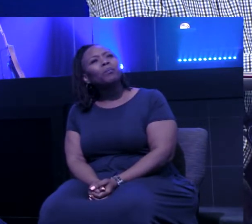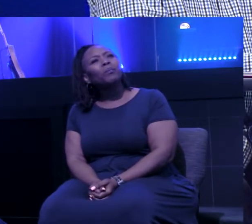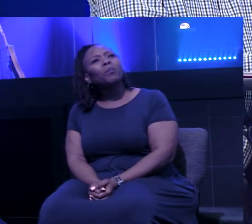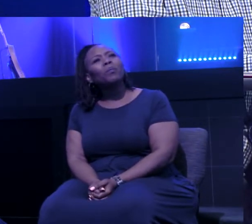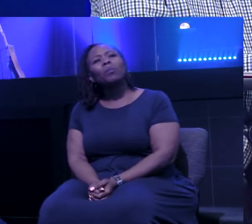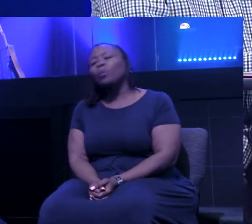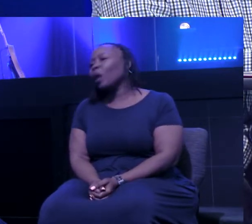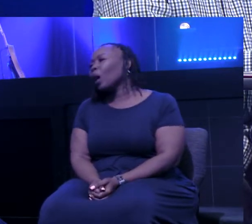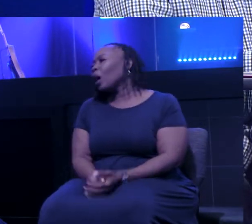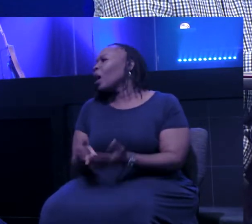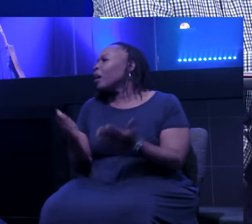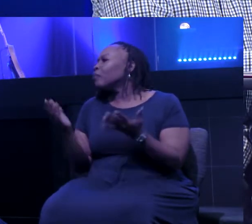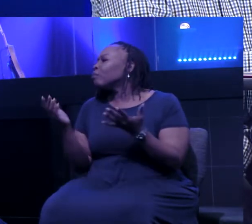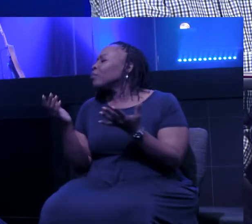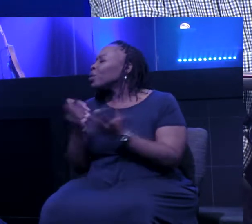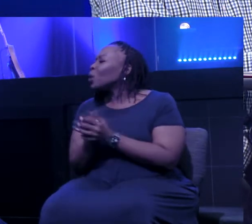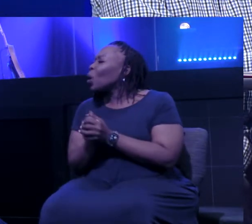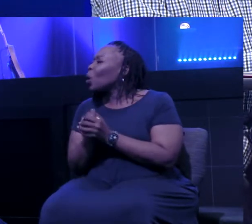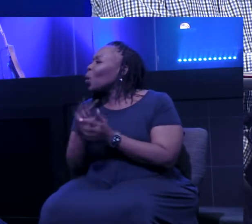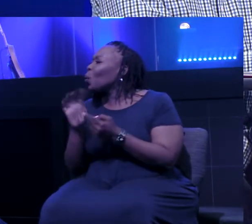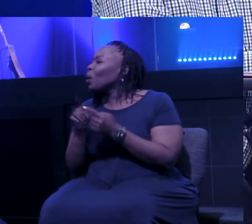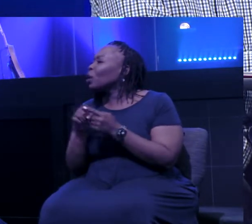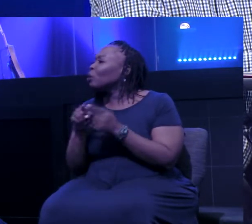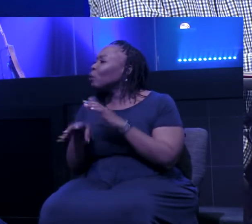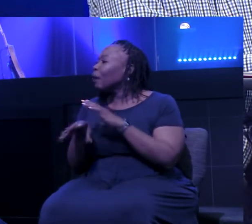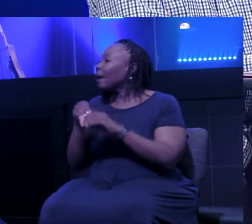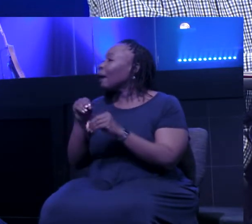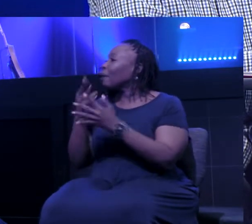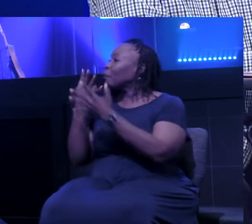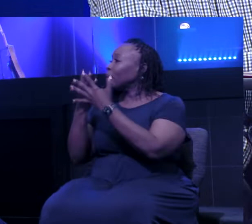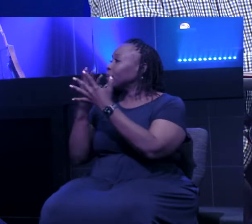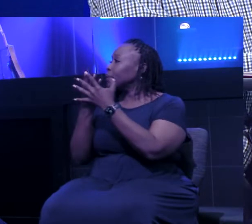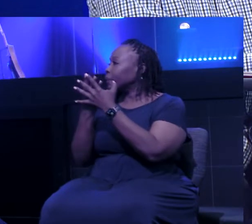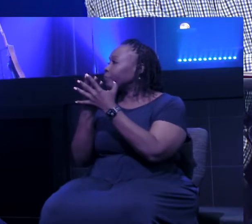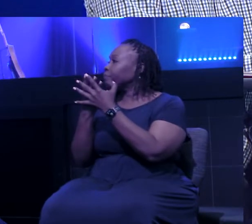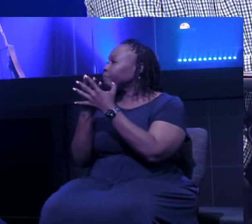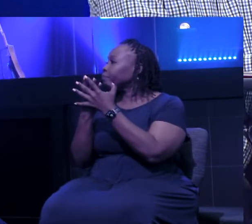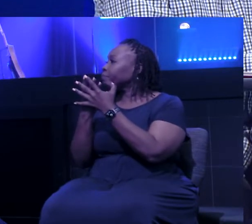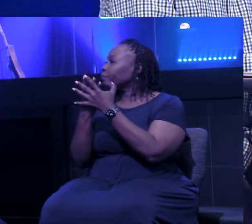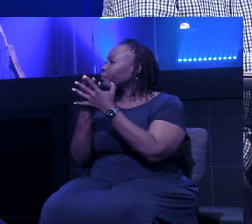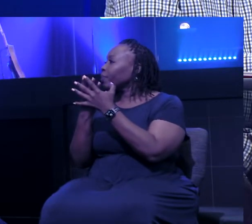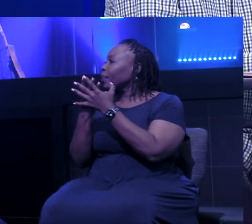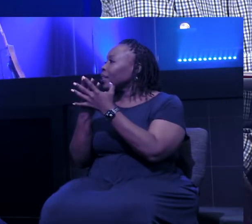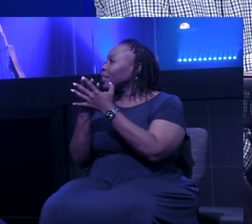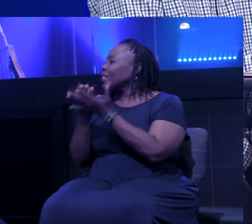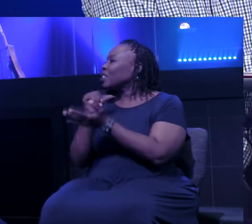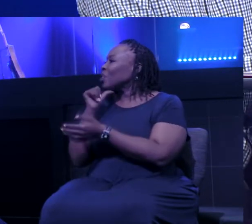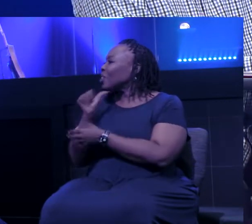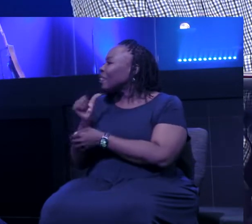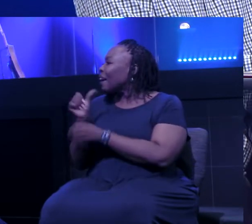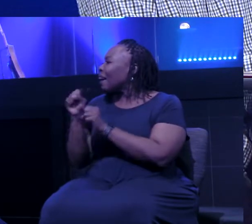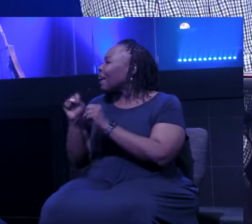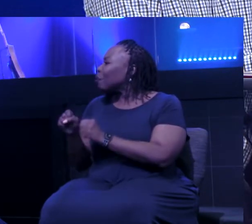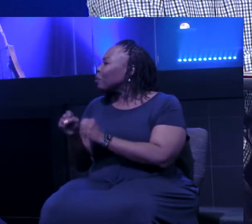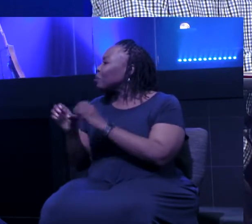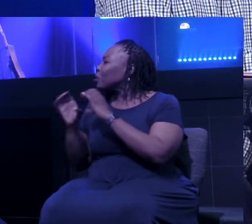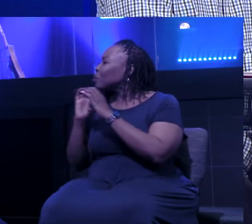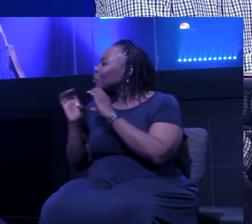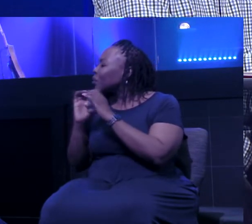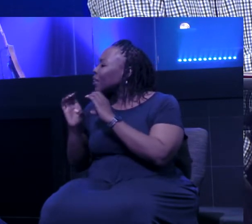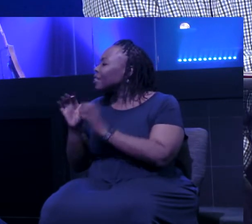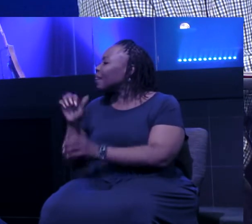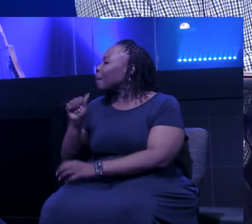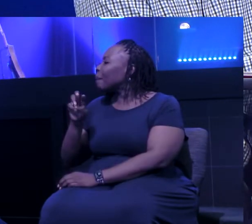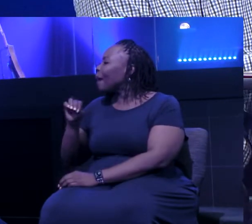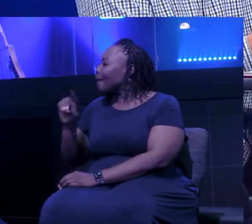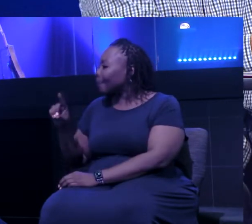So when you get out of prison, since you're not able to communicate this to Amanda and your